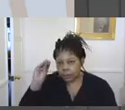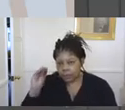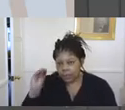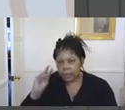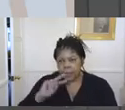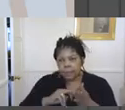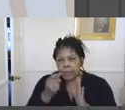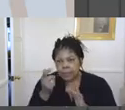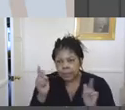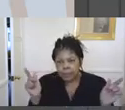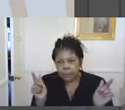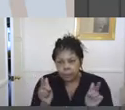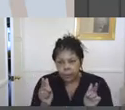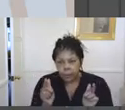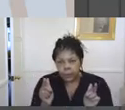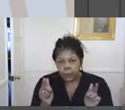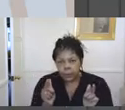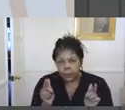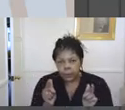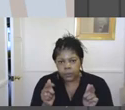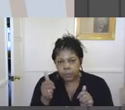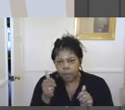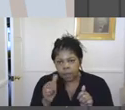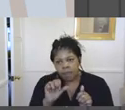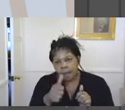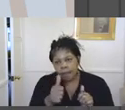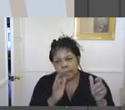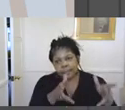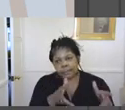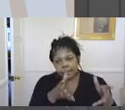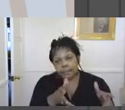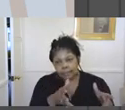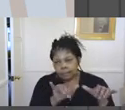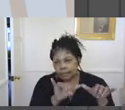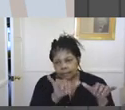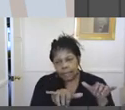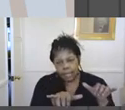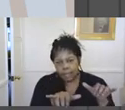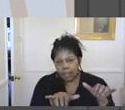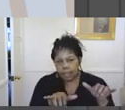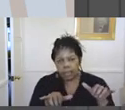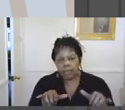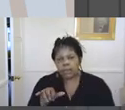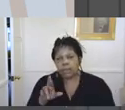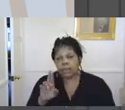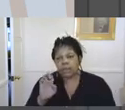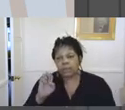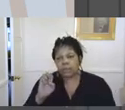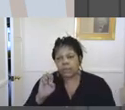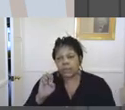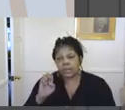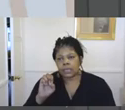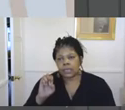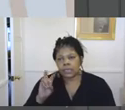here. We're leaving the rest alone. I can turn off preview, turn that back on. Notice how it